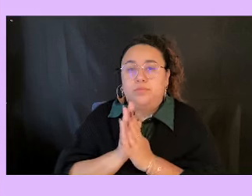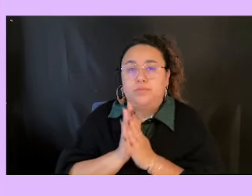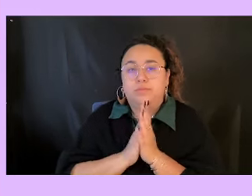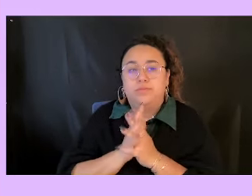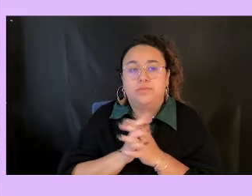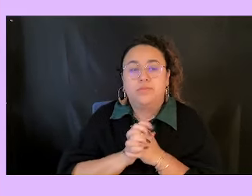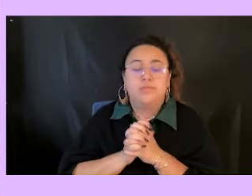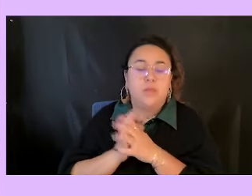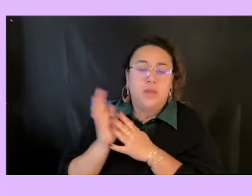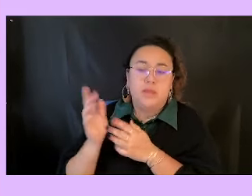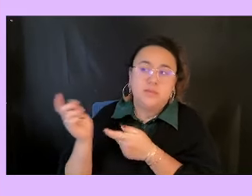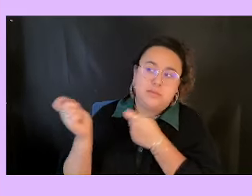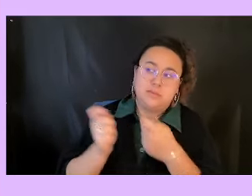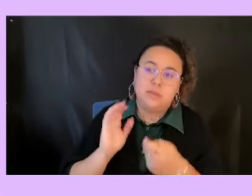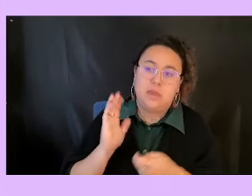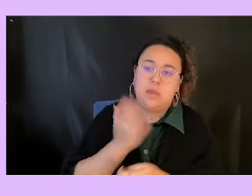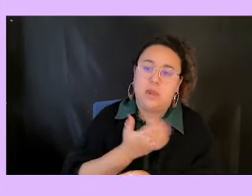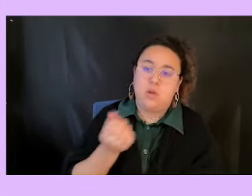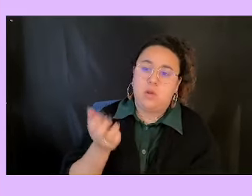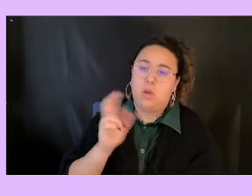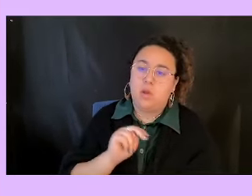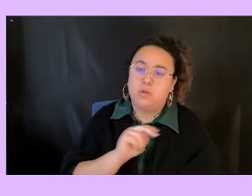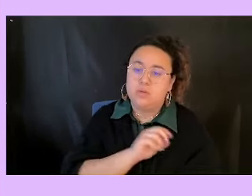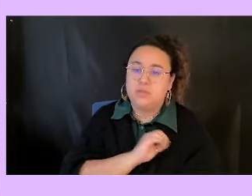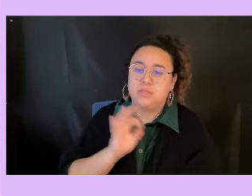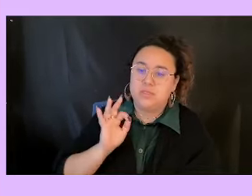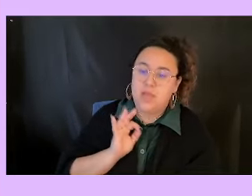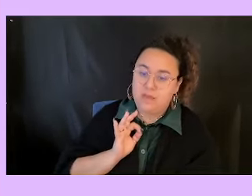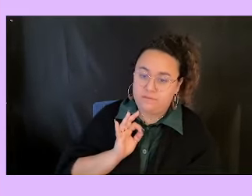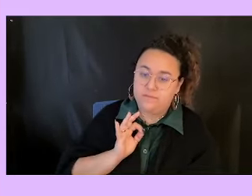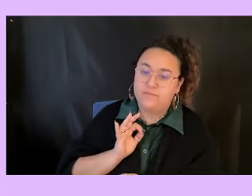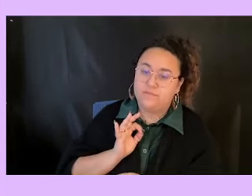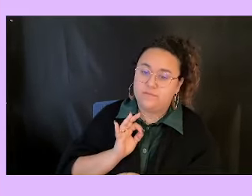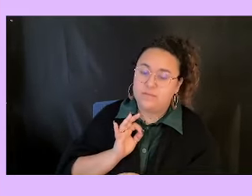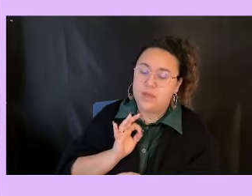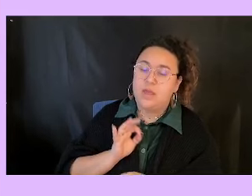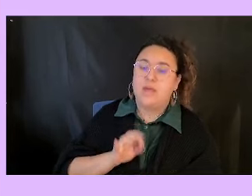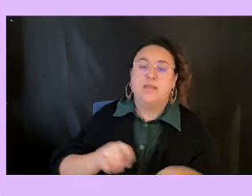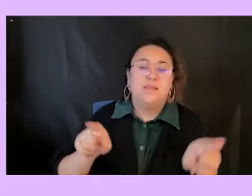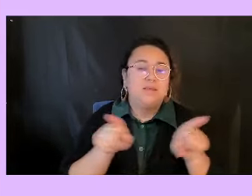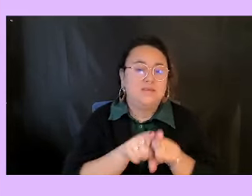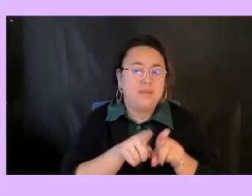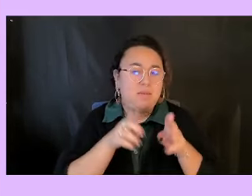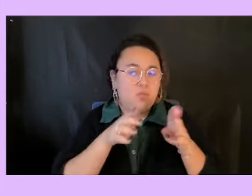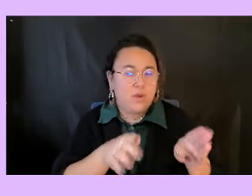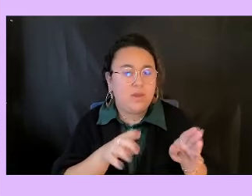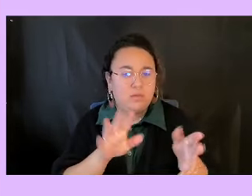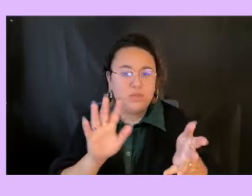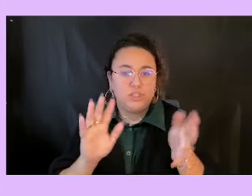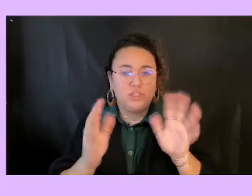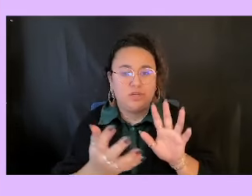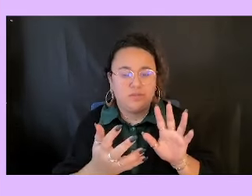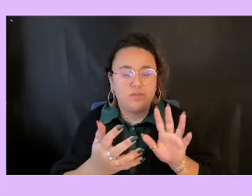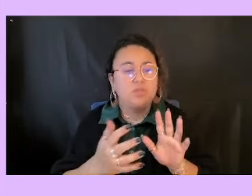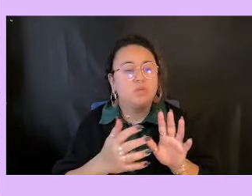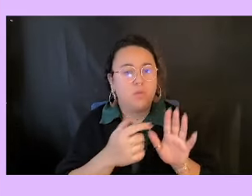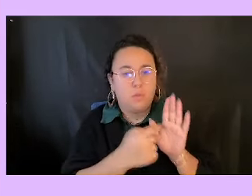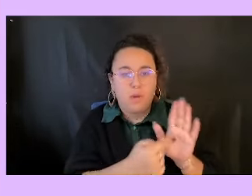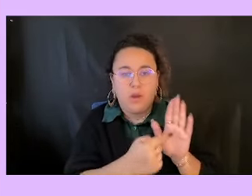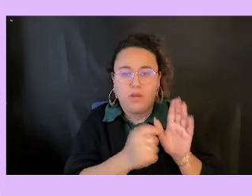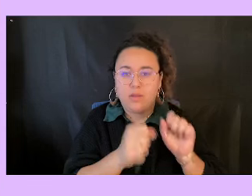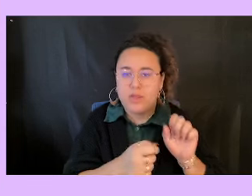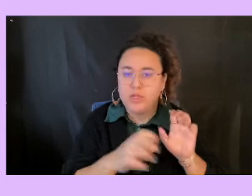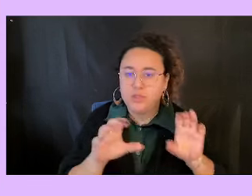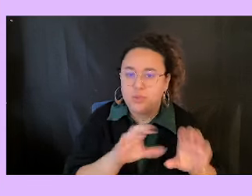staff along as it has been about shifting to a model that can facilitate that. So it has to be